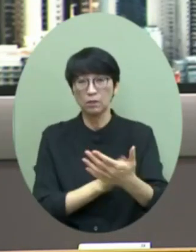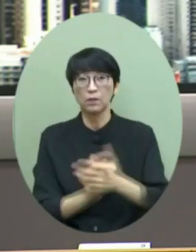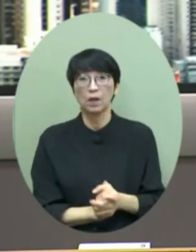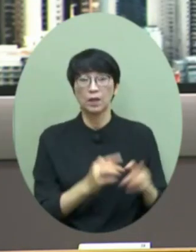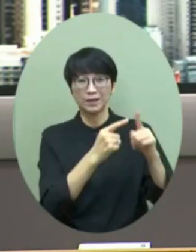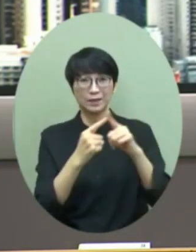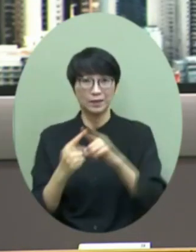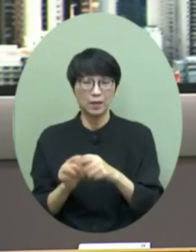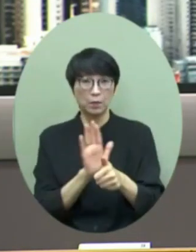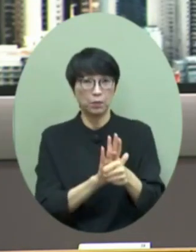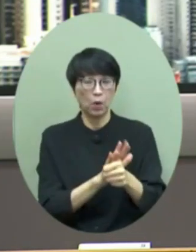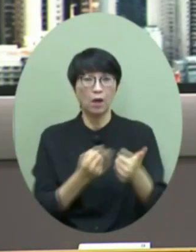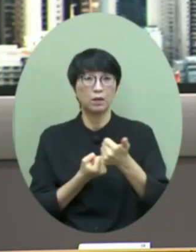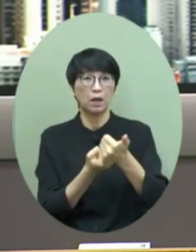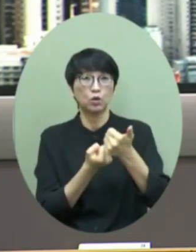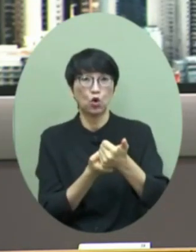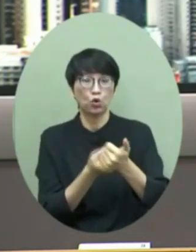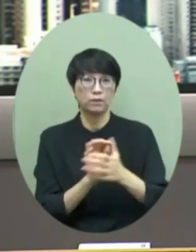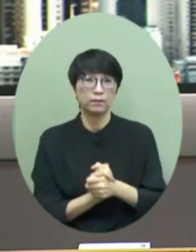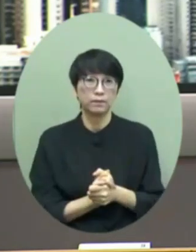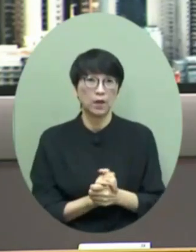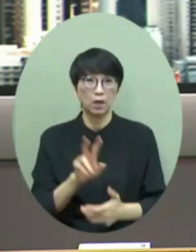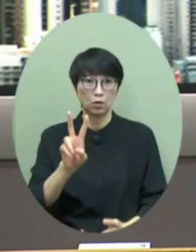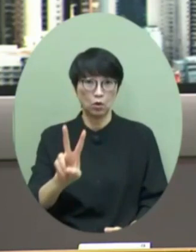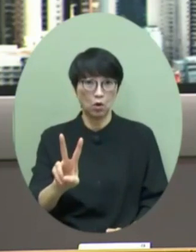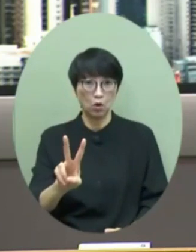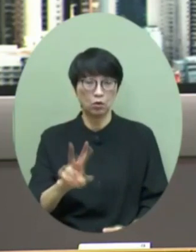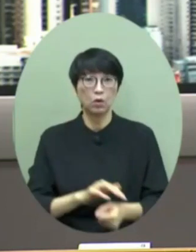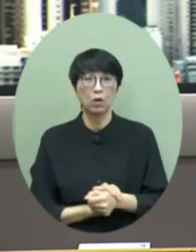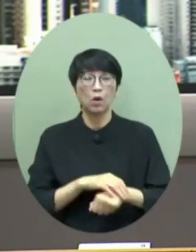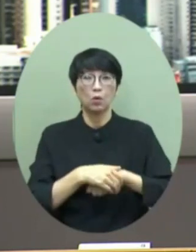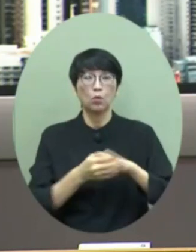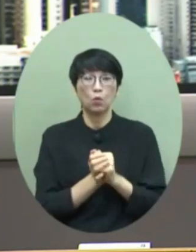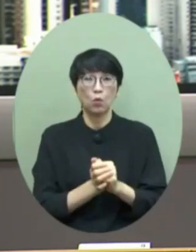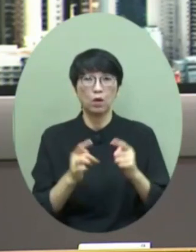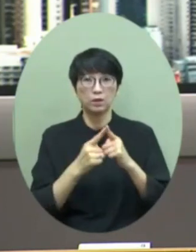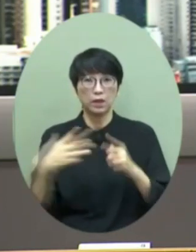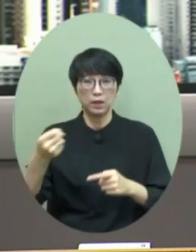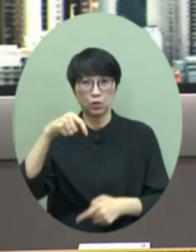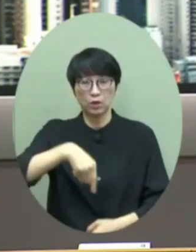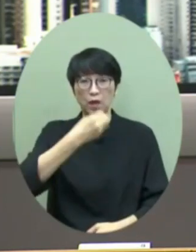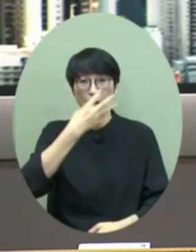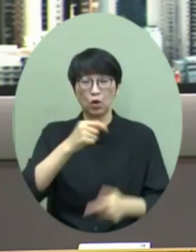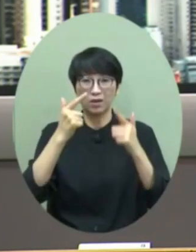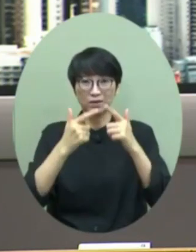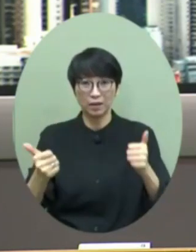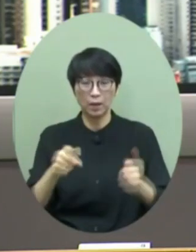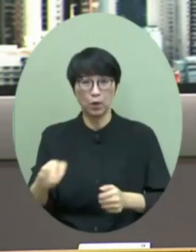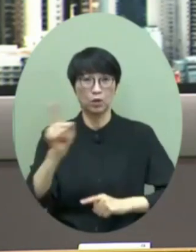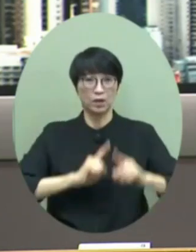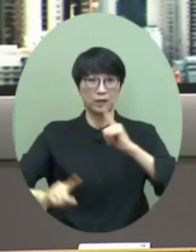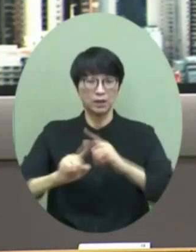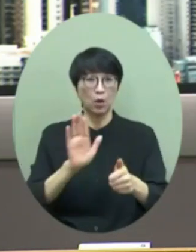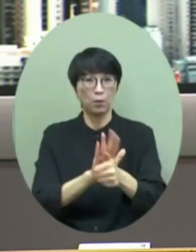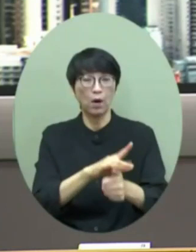covenants, as far as the relevant provisions that are applied to Hong Kong. But as I have just answered one question